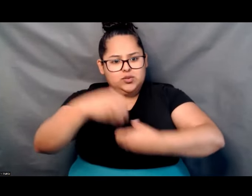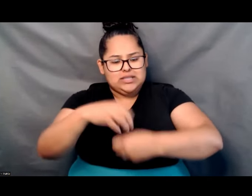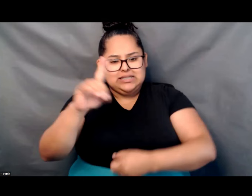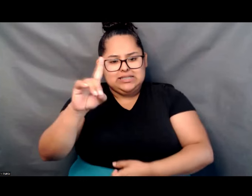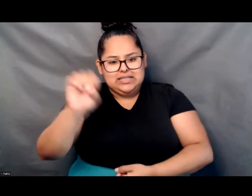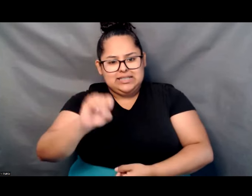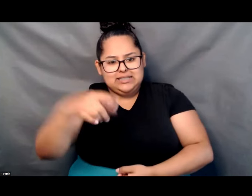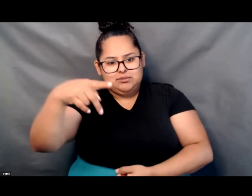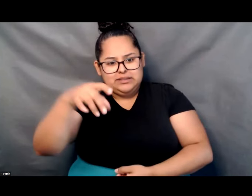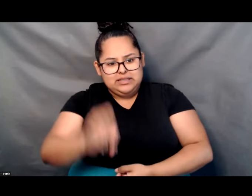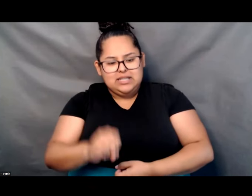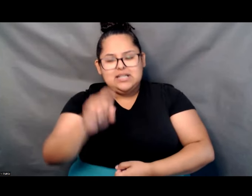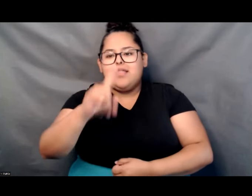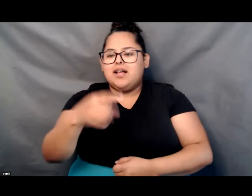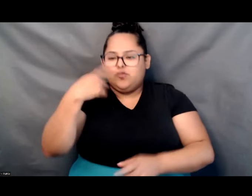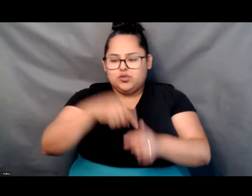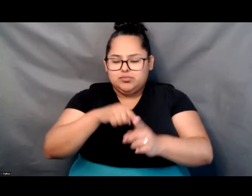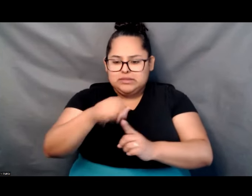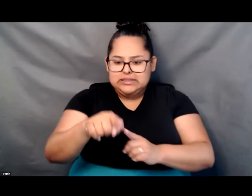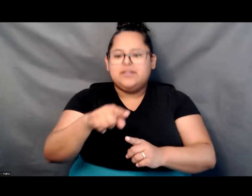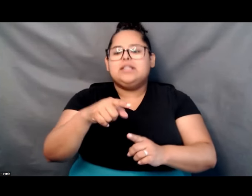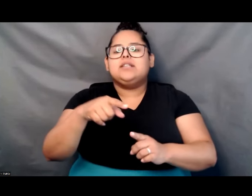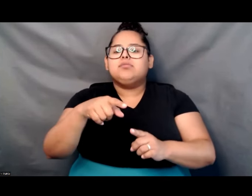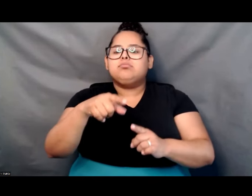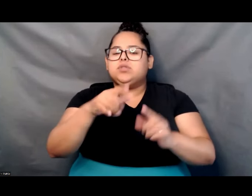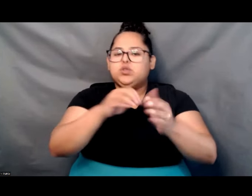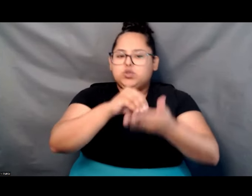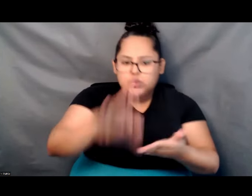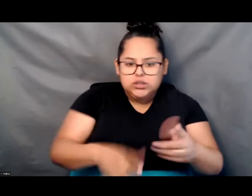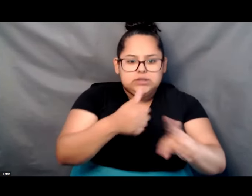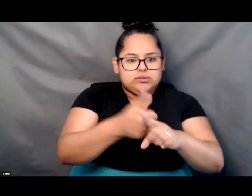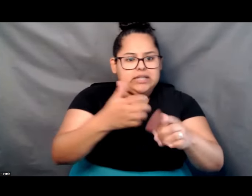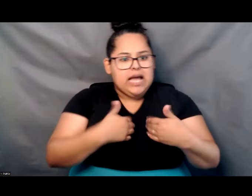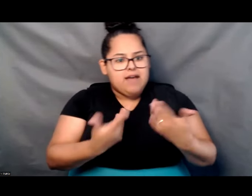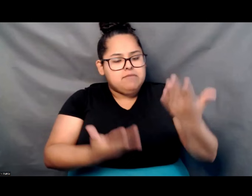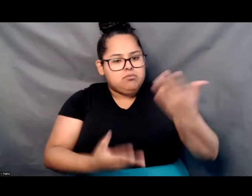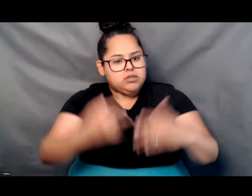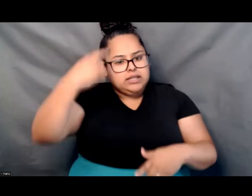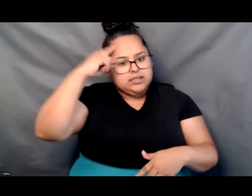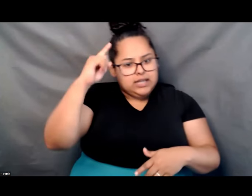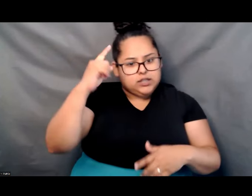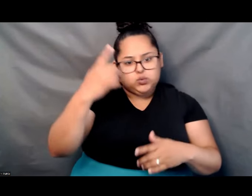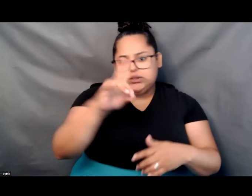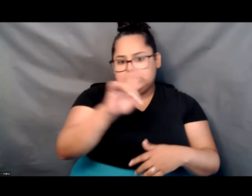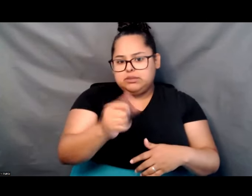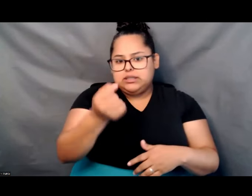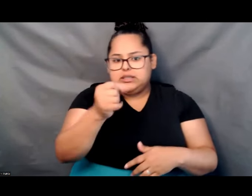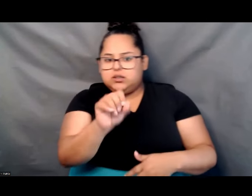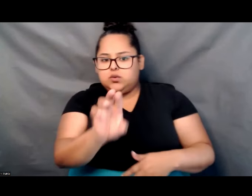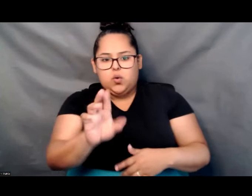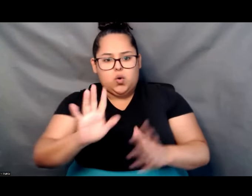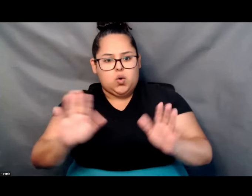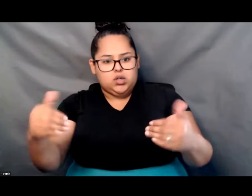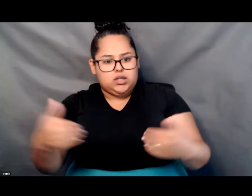the unique needs of students with intellectual disabilities and autism to enter post-secondary education and competitive